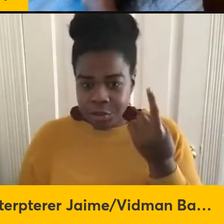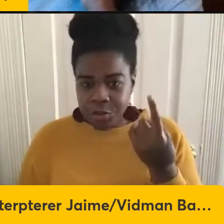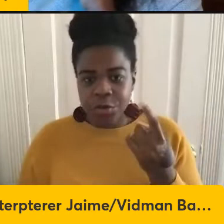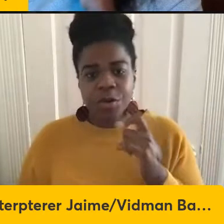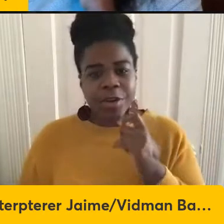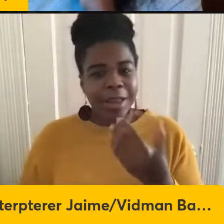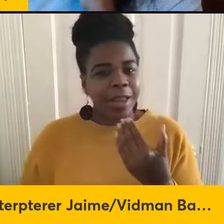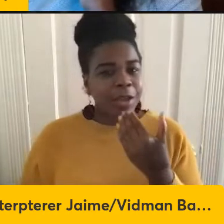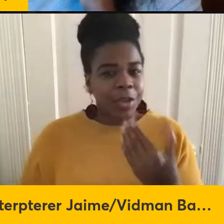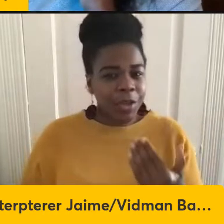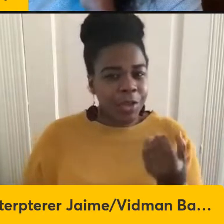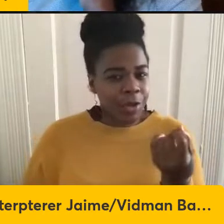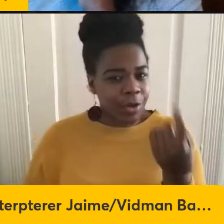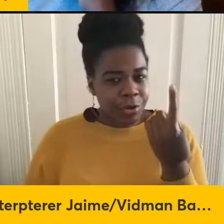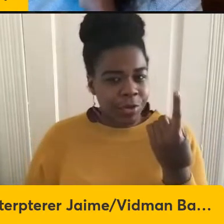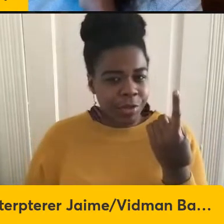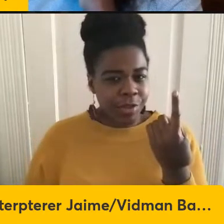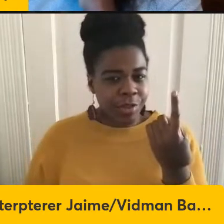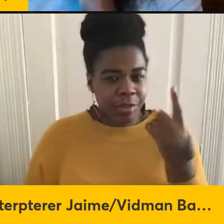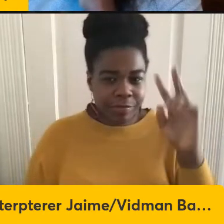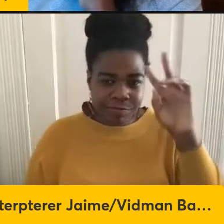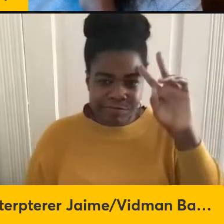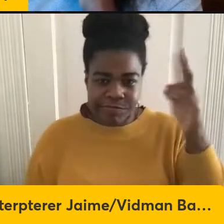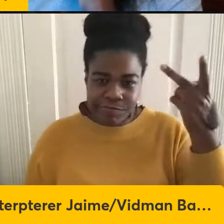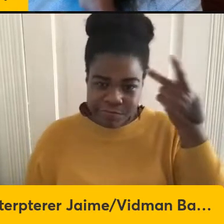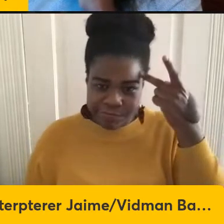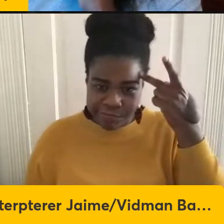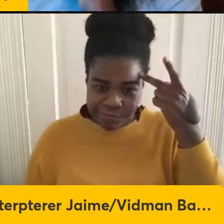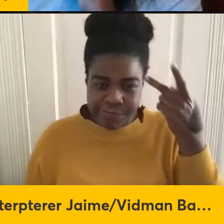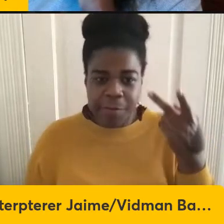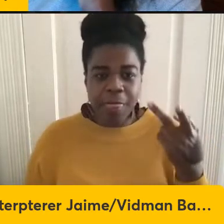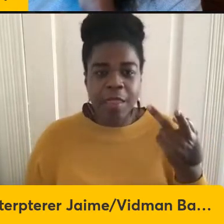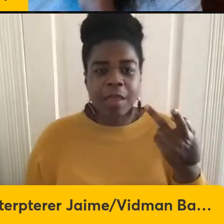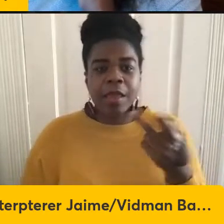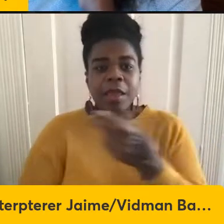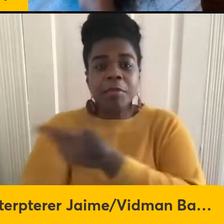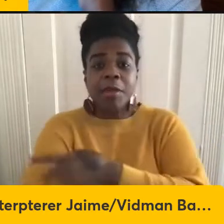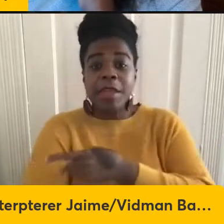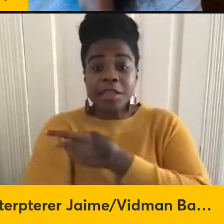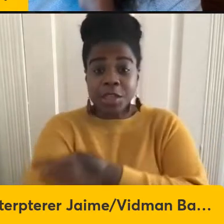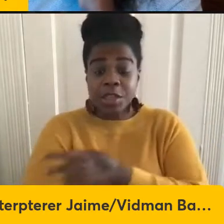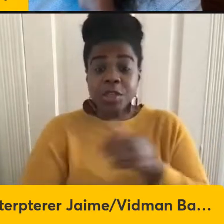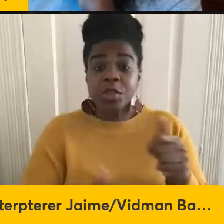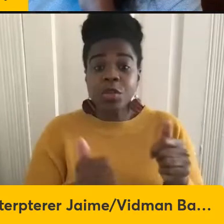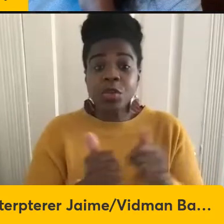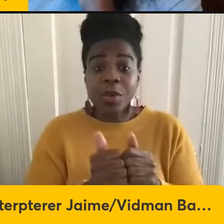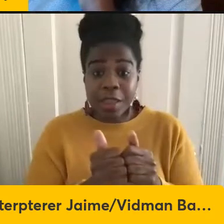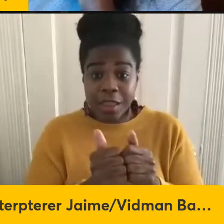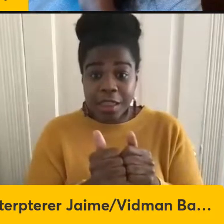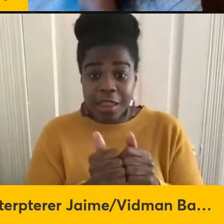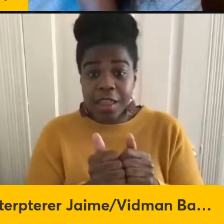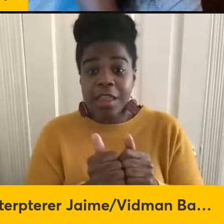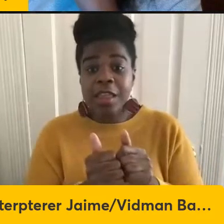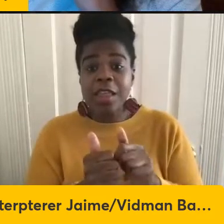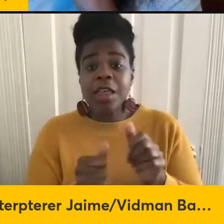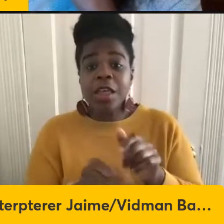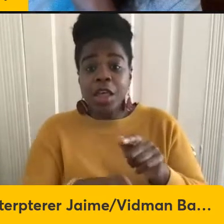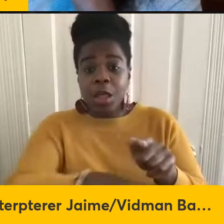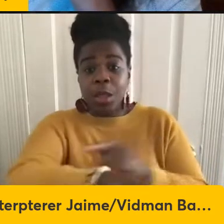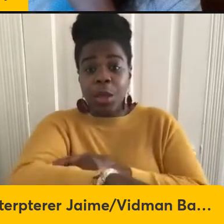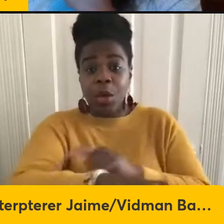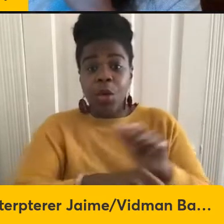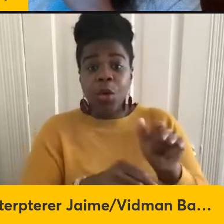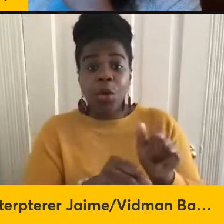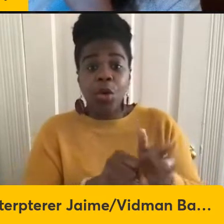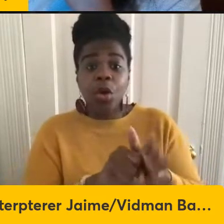understood. And so it has been the patients with long COVID that have been driving the inquiry